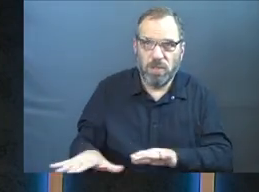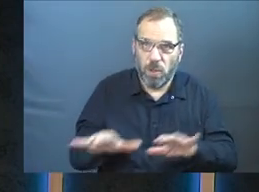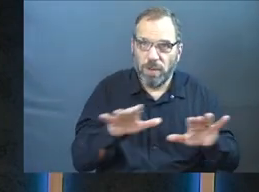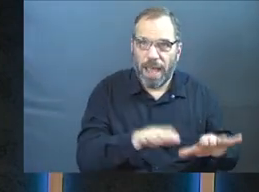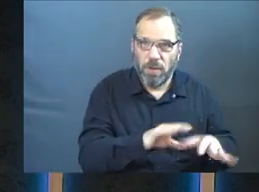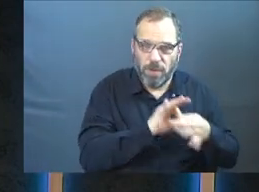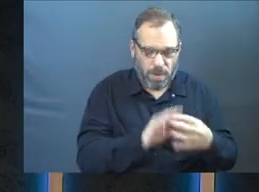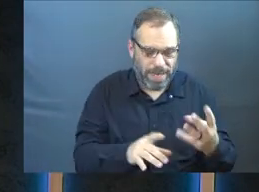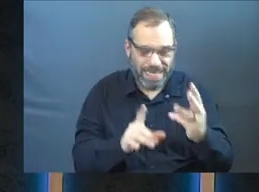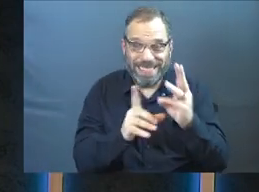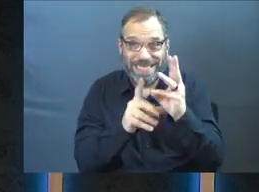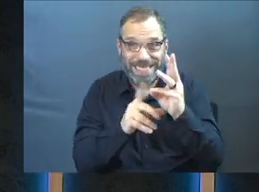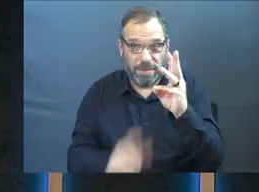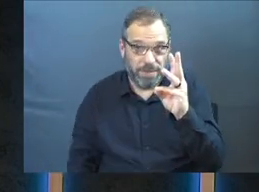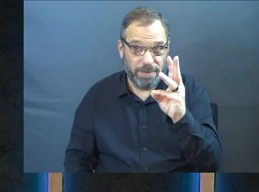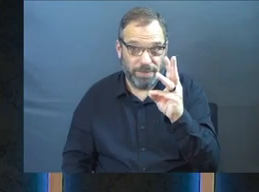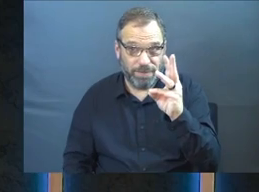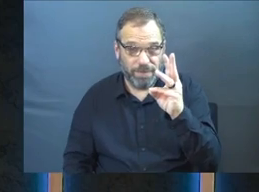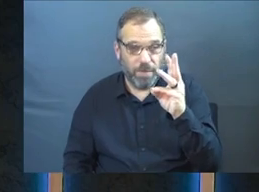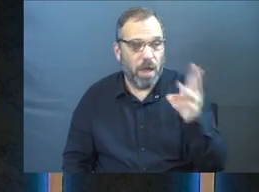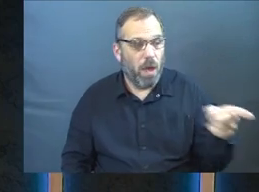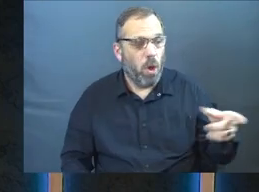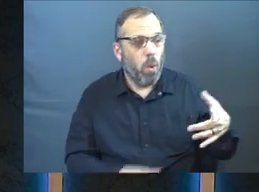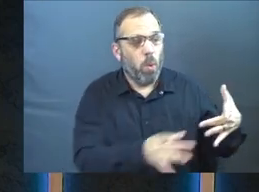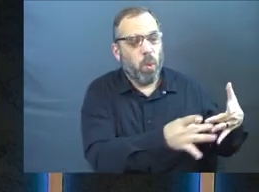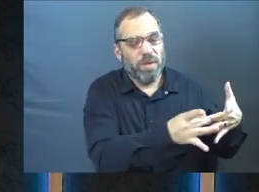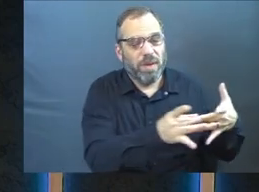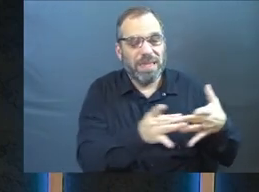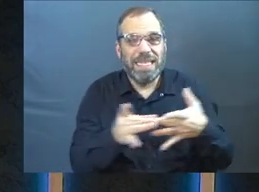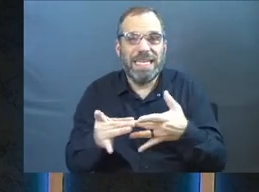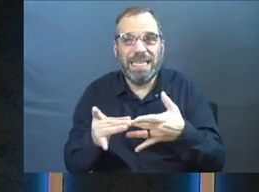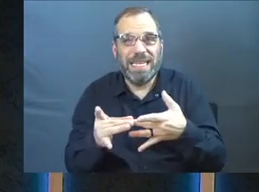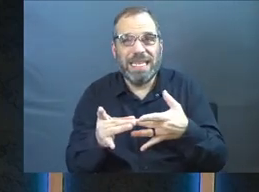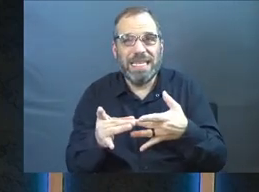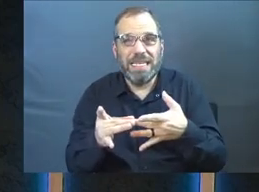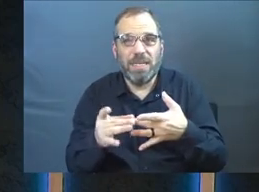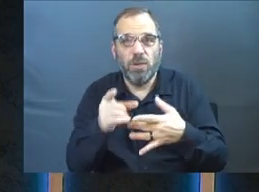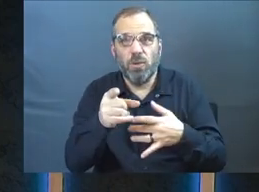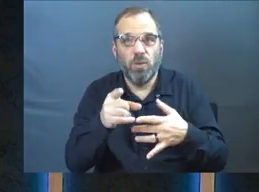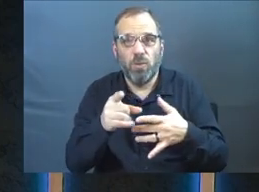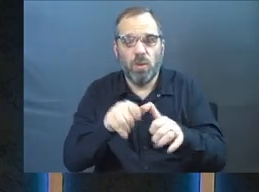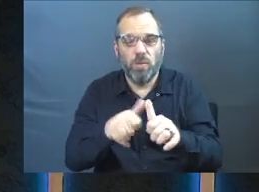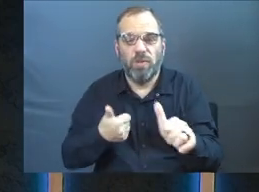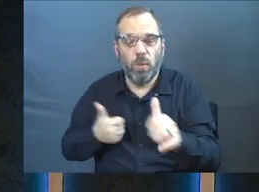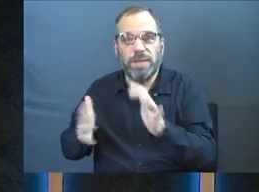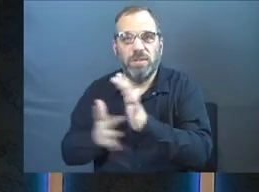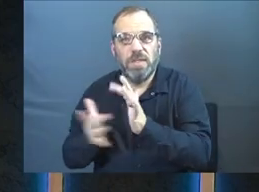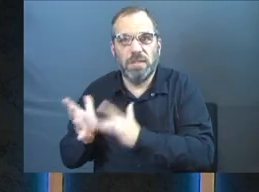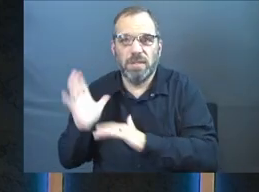Okay, number six then. When they're leading you away from Jesus instead of closer.